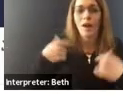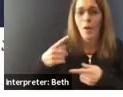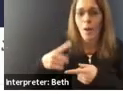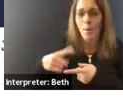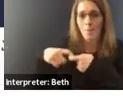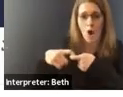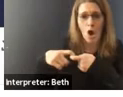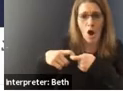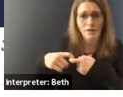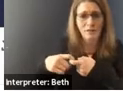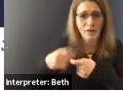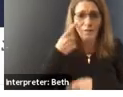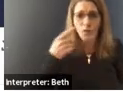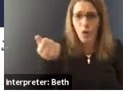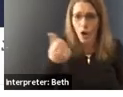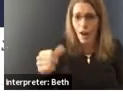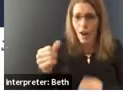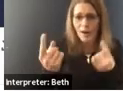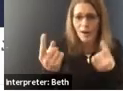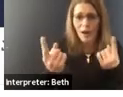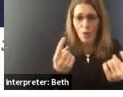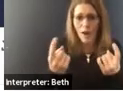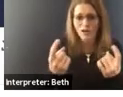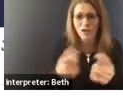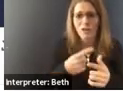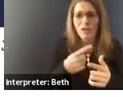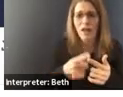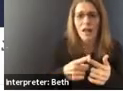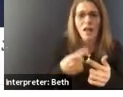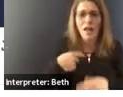go forward from here.